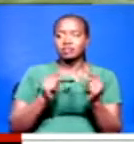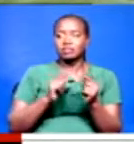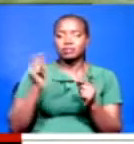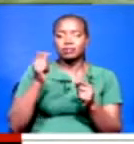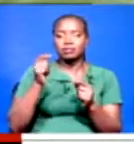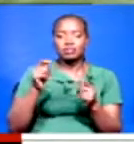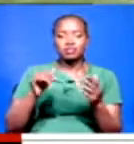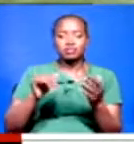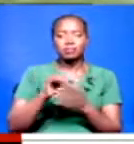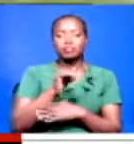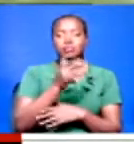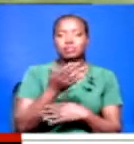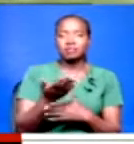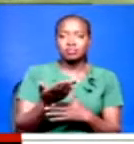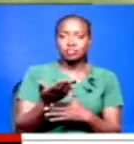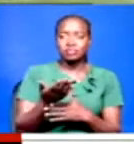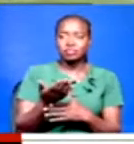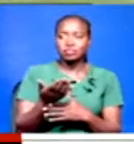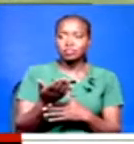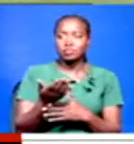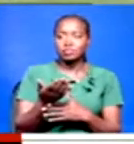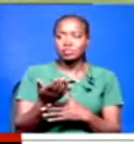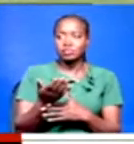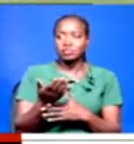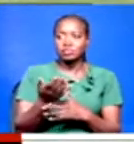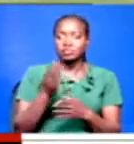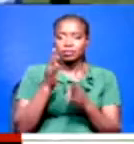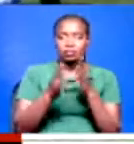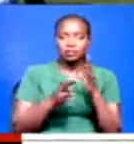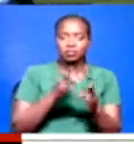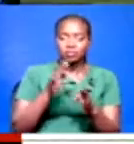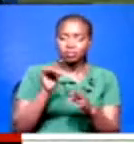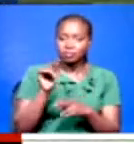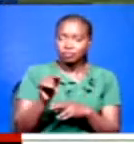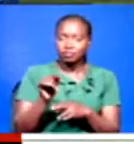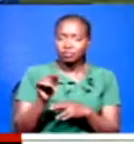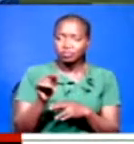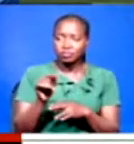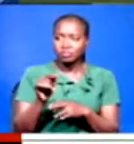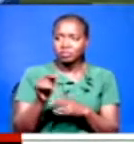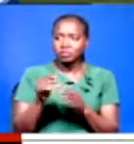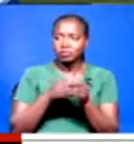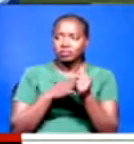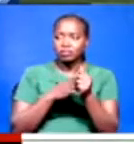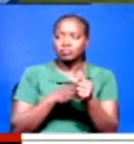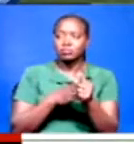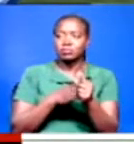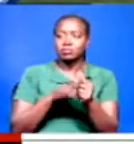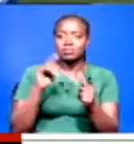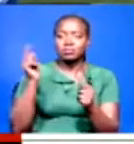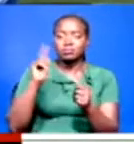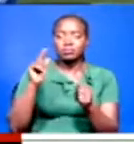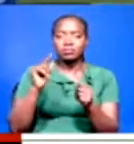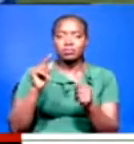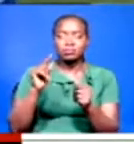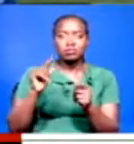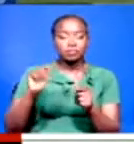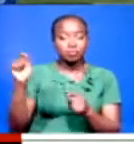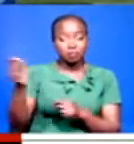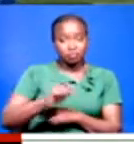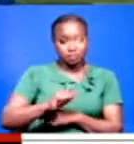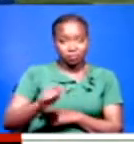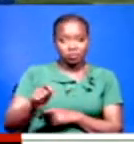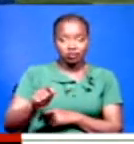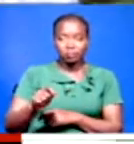player Grace Nasirian, with 44 points ahead of Elizabeth Njau of the Royal Nairobi Golf Club, who settled for the runners-up